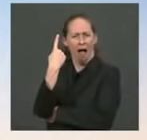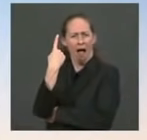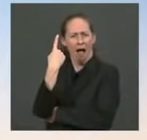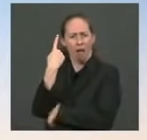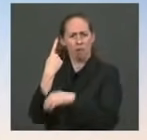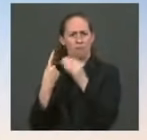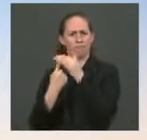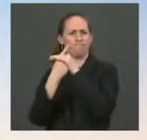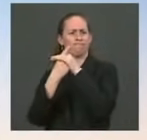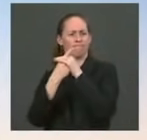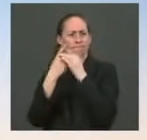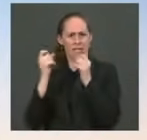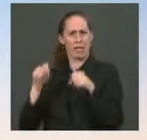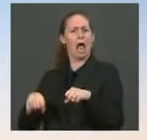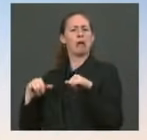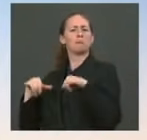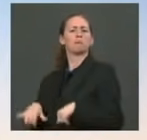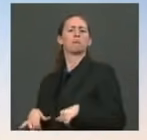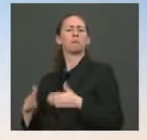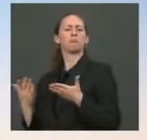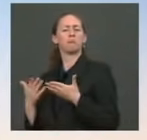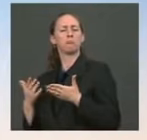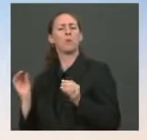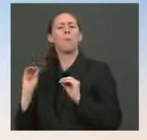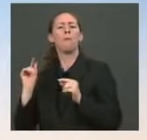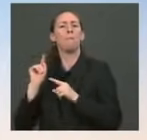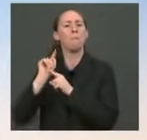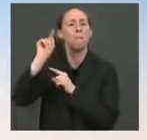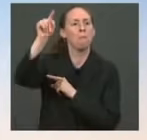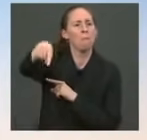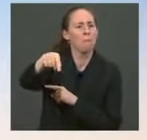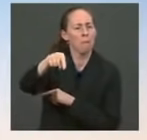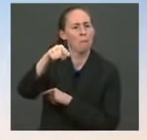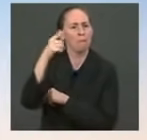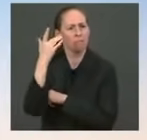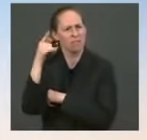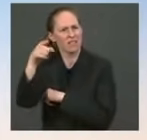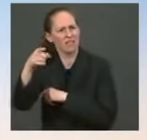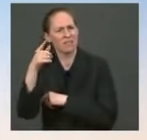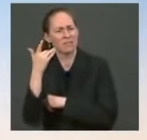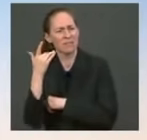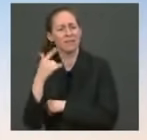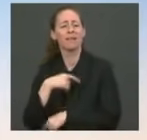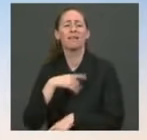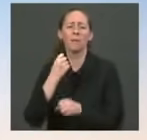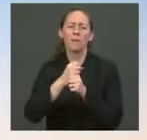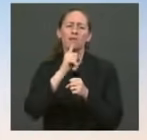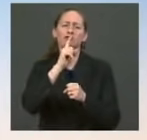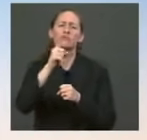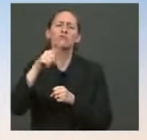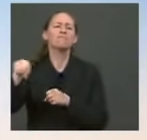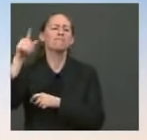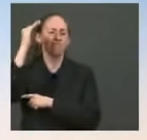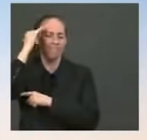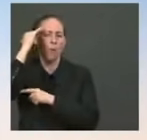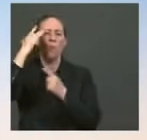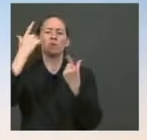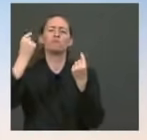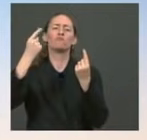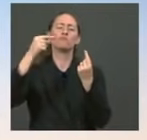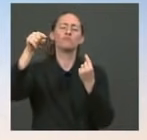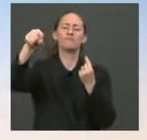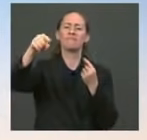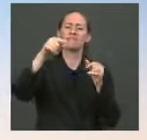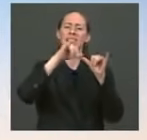from here without having seen it than going to the southern border and seeing it? I can assure you the president is well aware of what the challenges are in our broken immigration